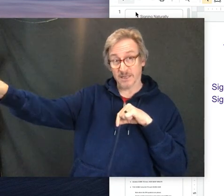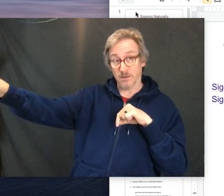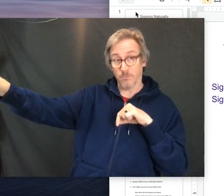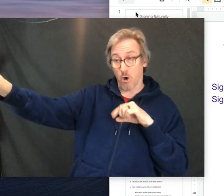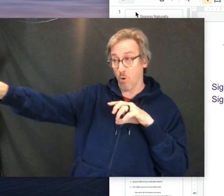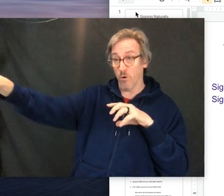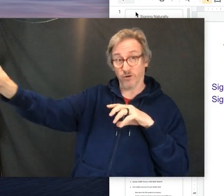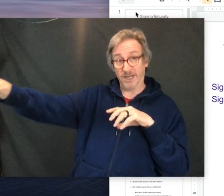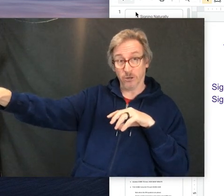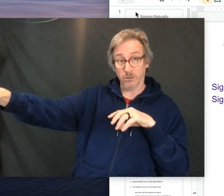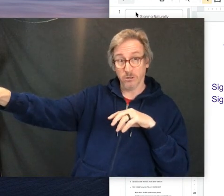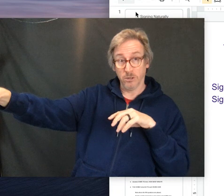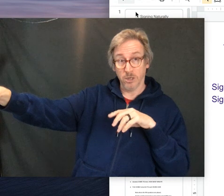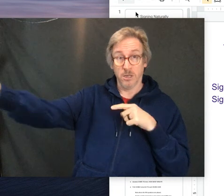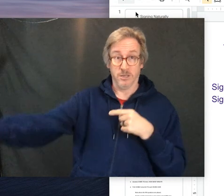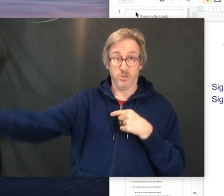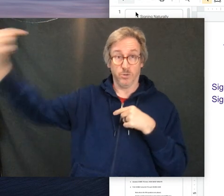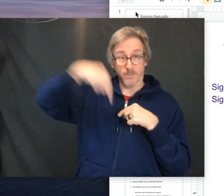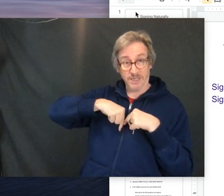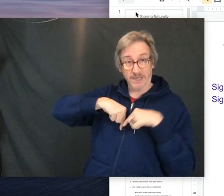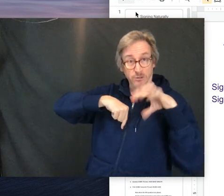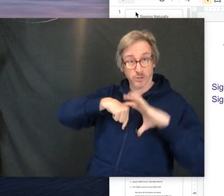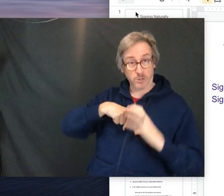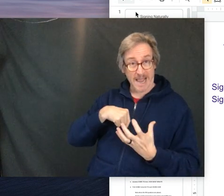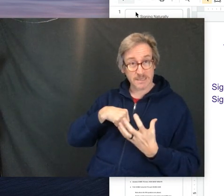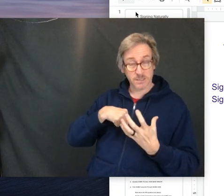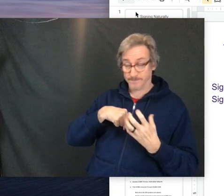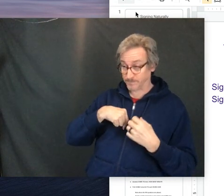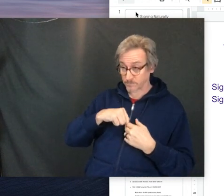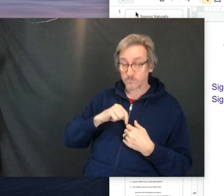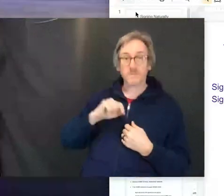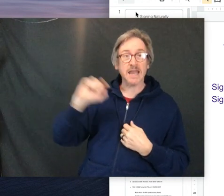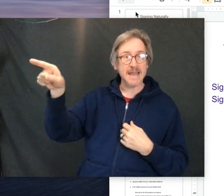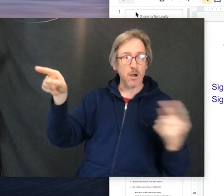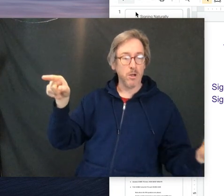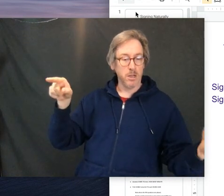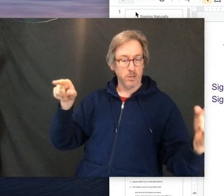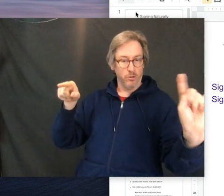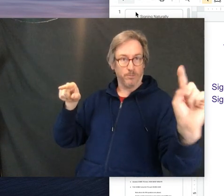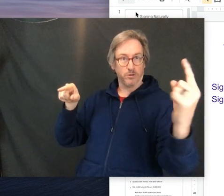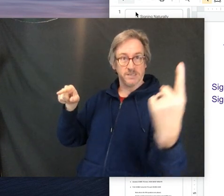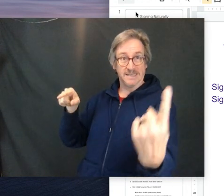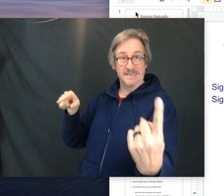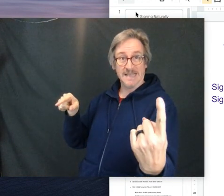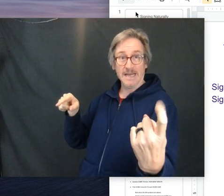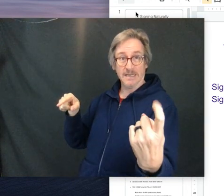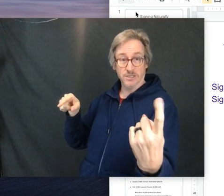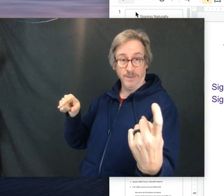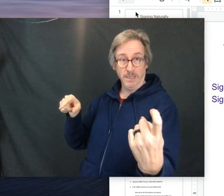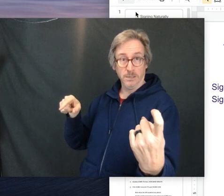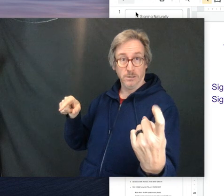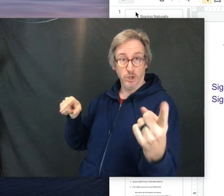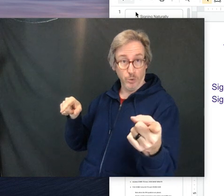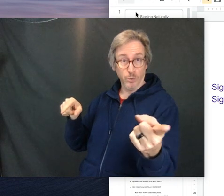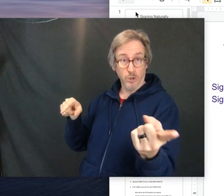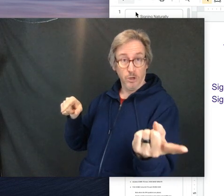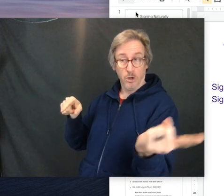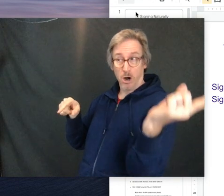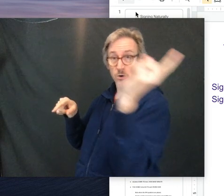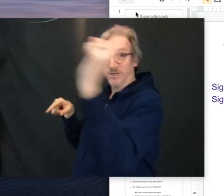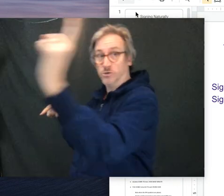set home over here to come to here to class. And now the person signing to me,